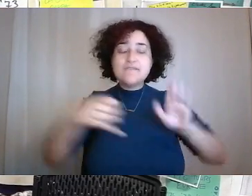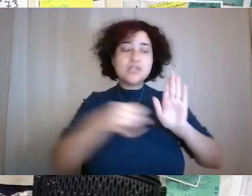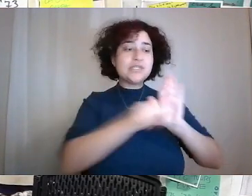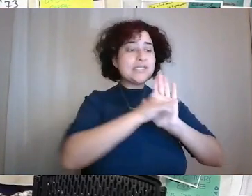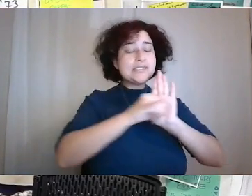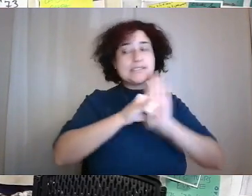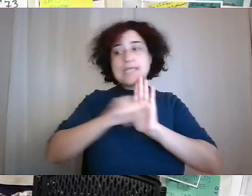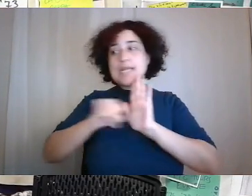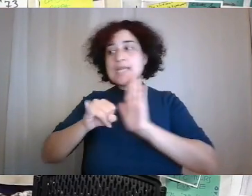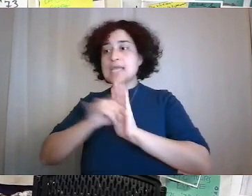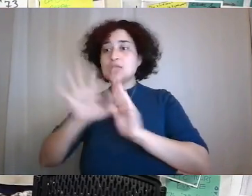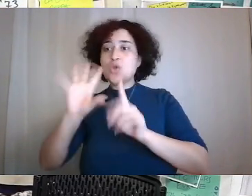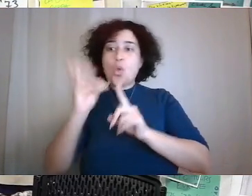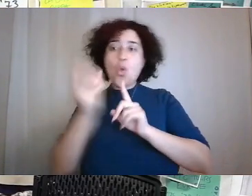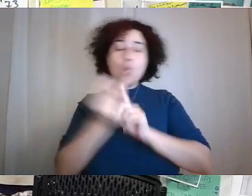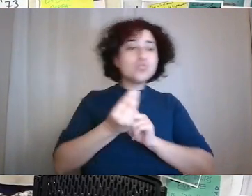backgrounds.